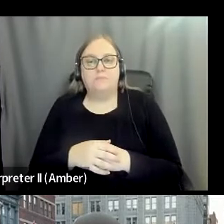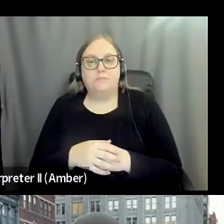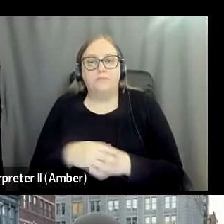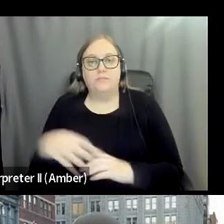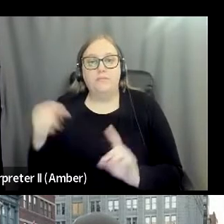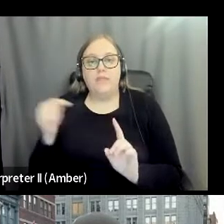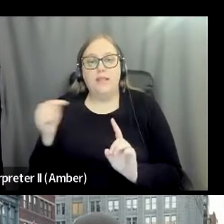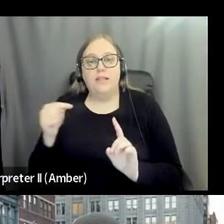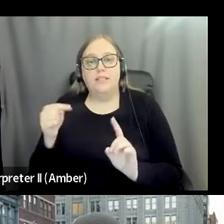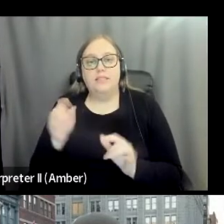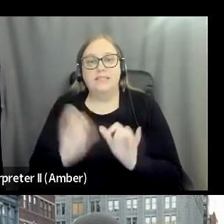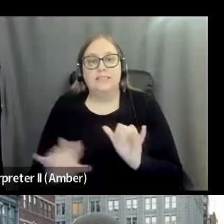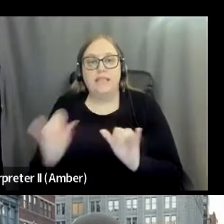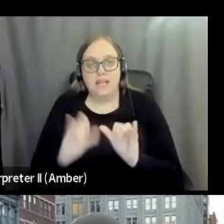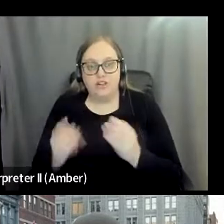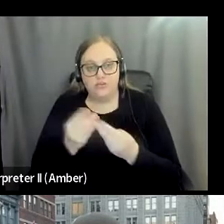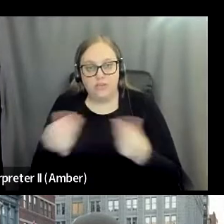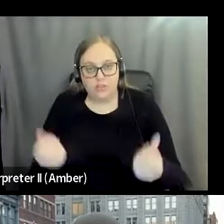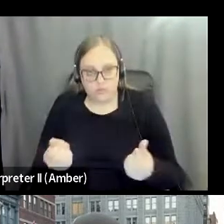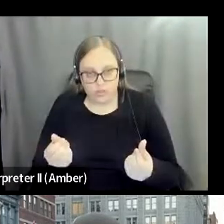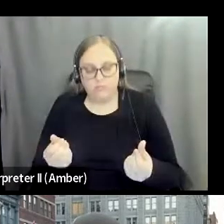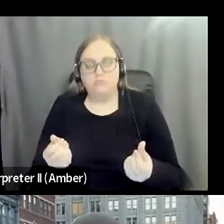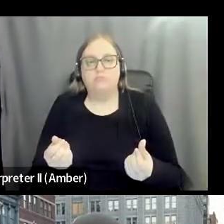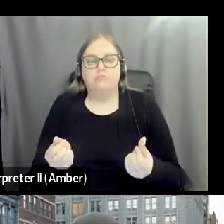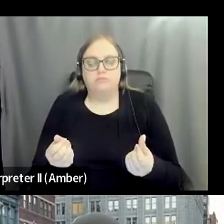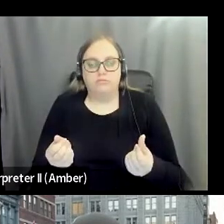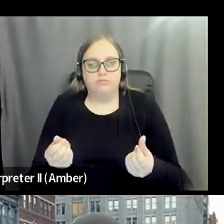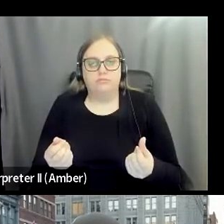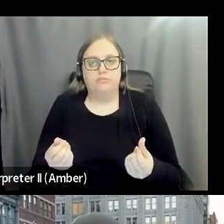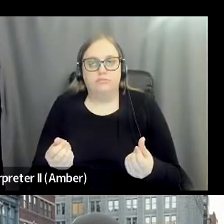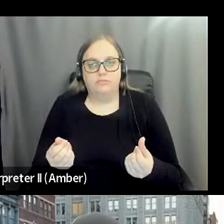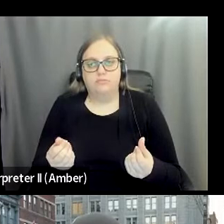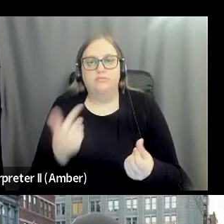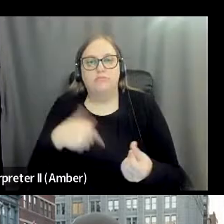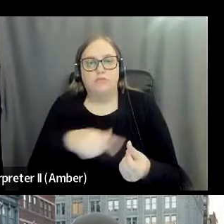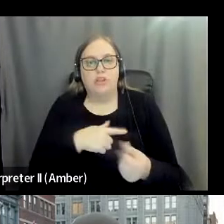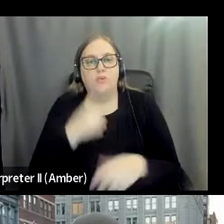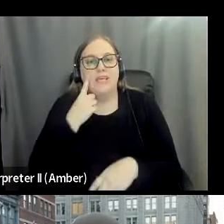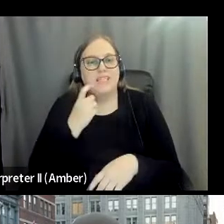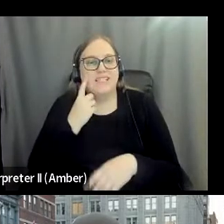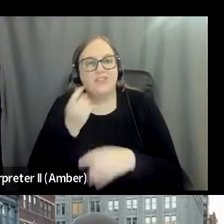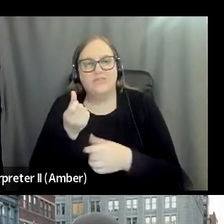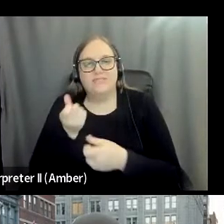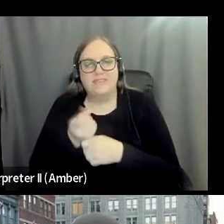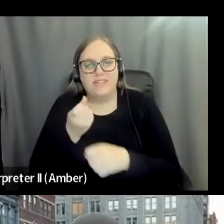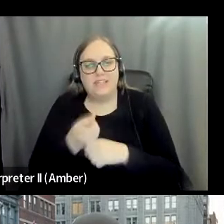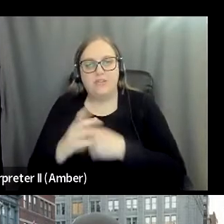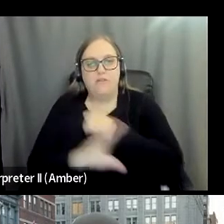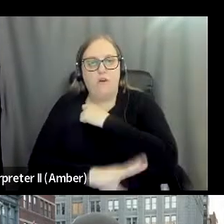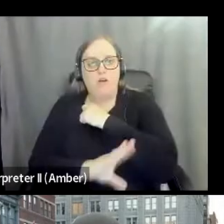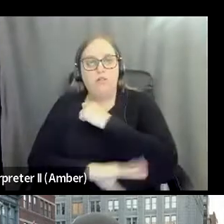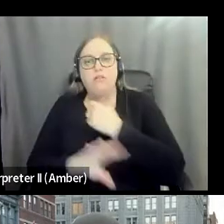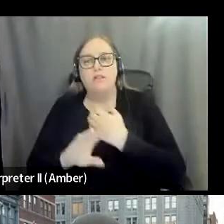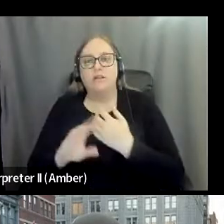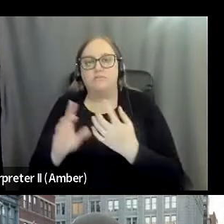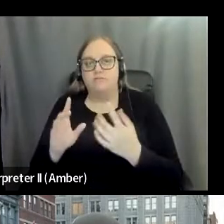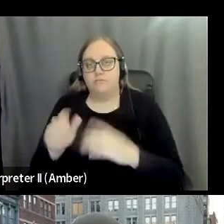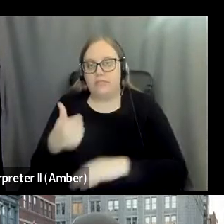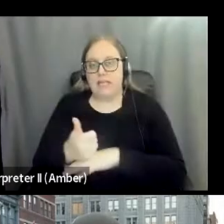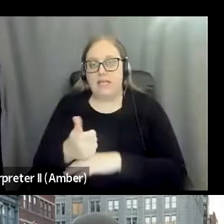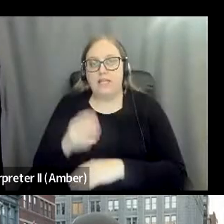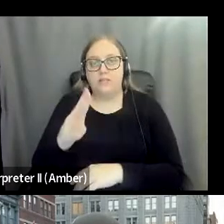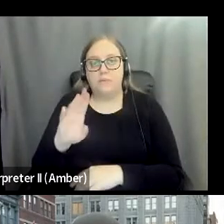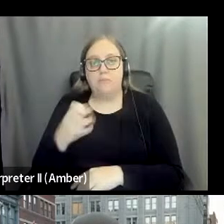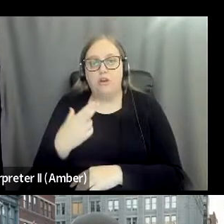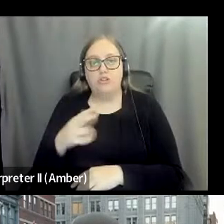This is the standard resolution that we consider each fall. It sets the date, which I believe is March